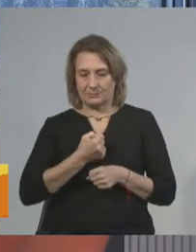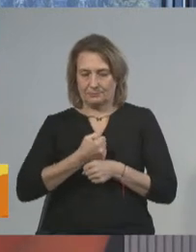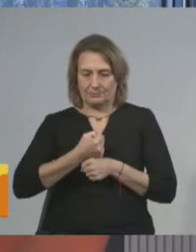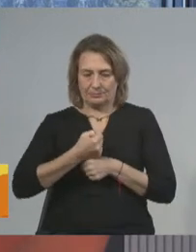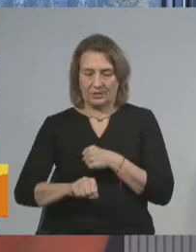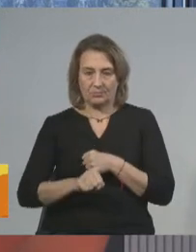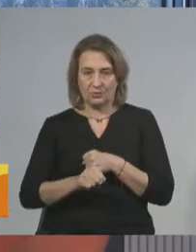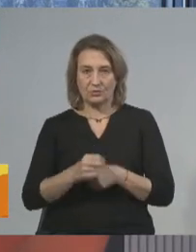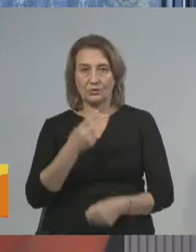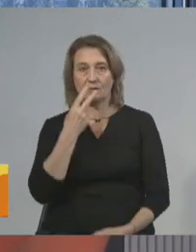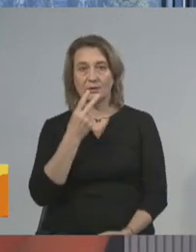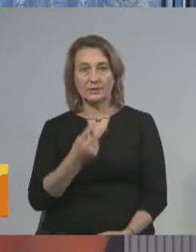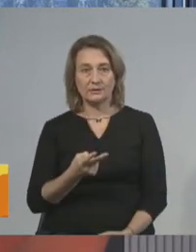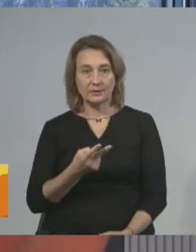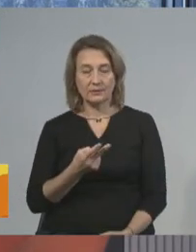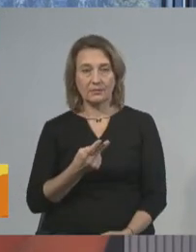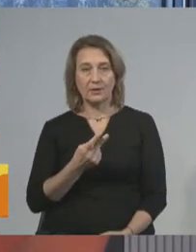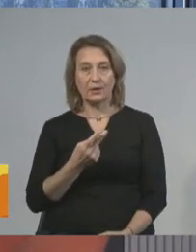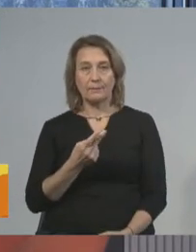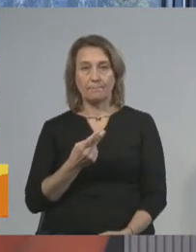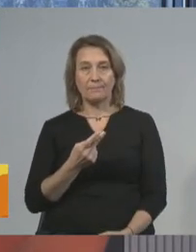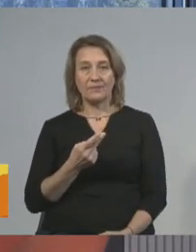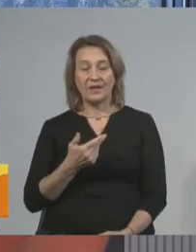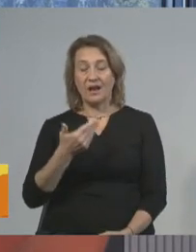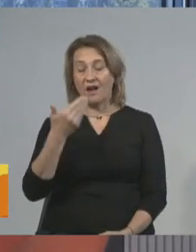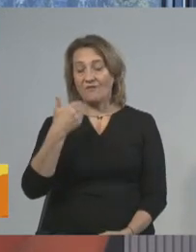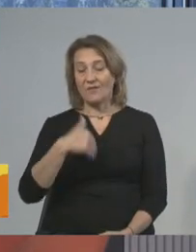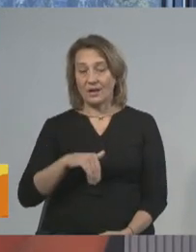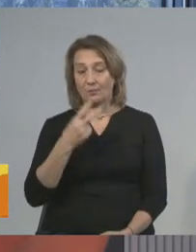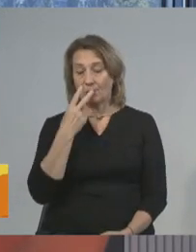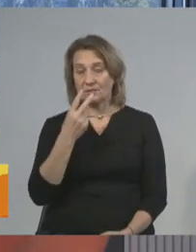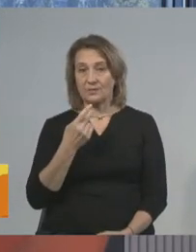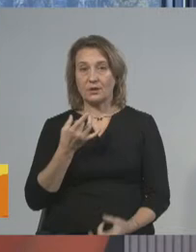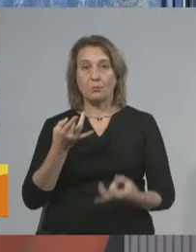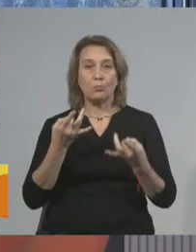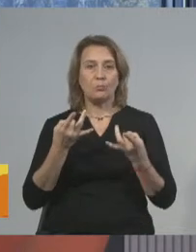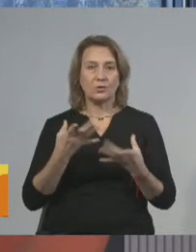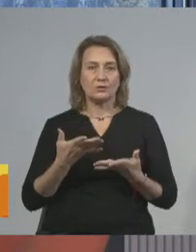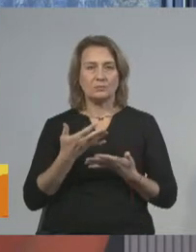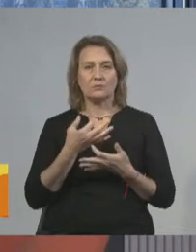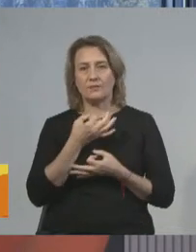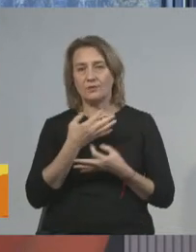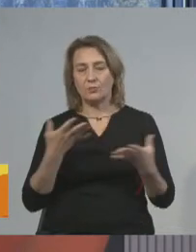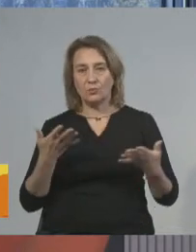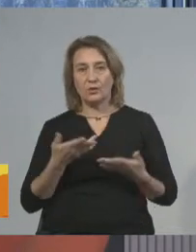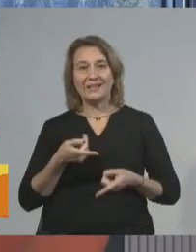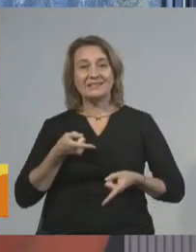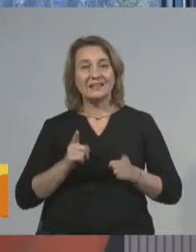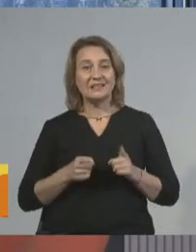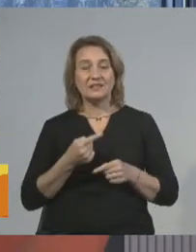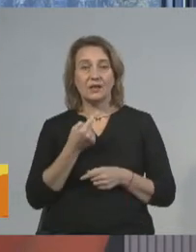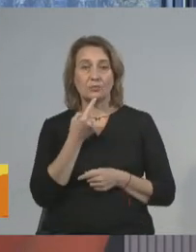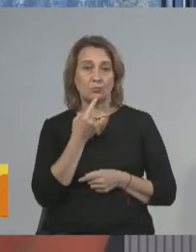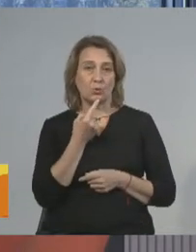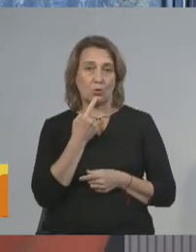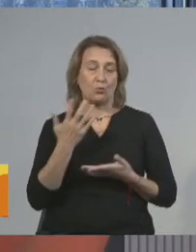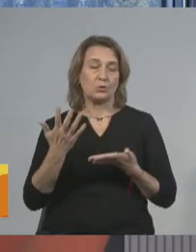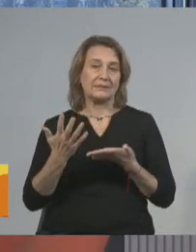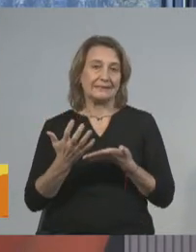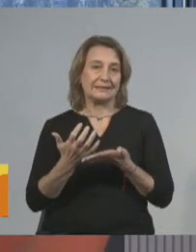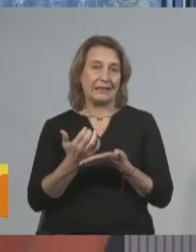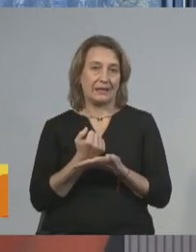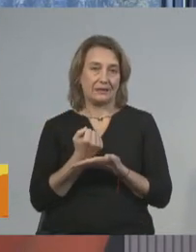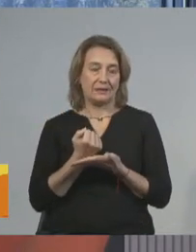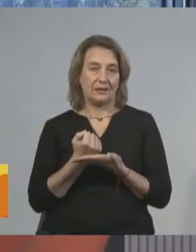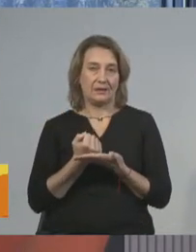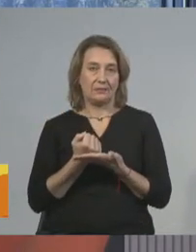refute fake information it is easier to watch or read fakes but it's much